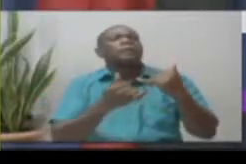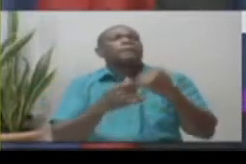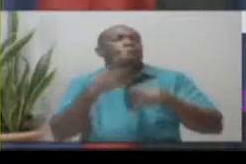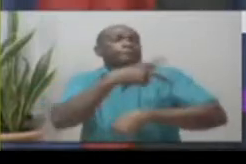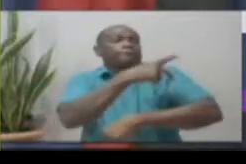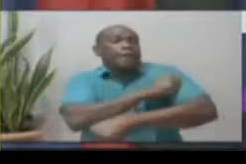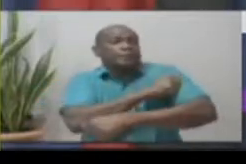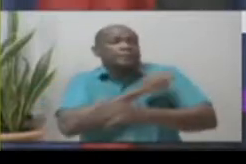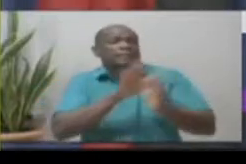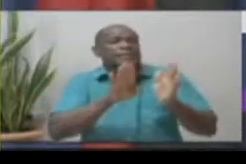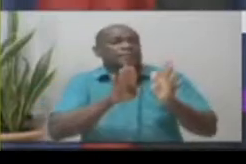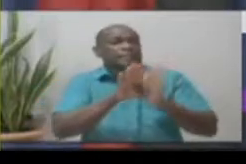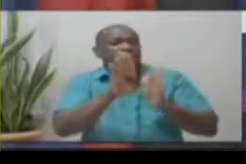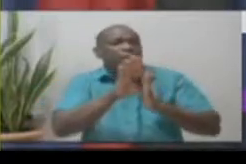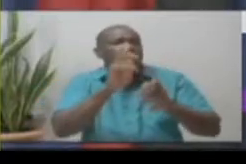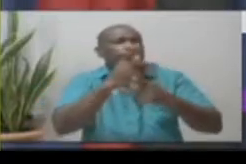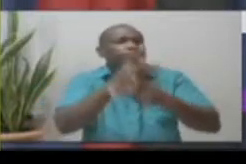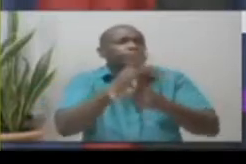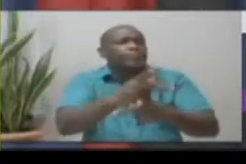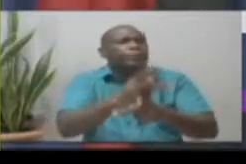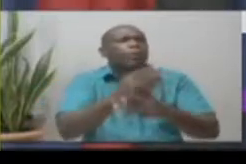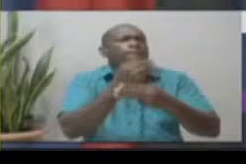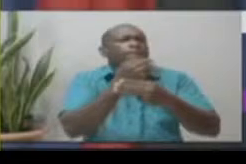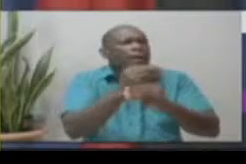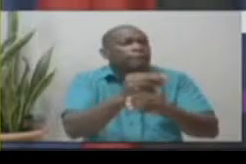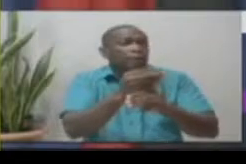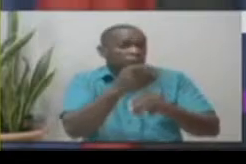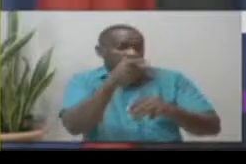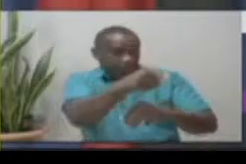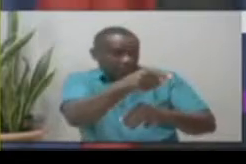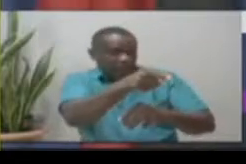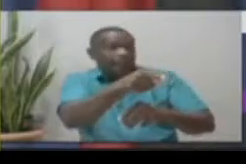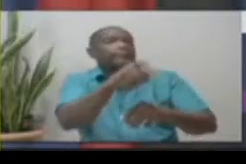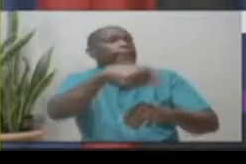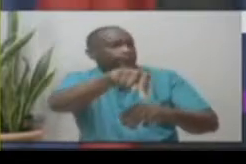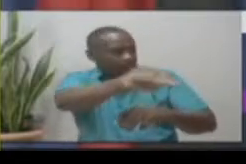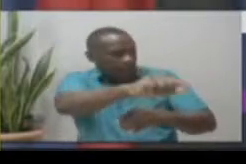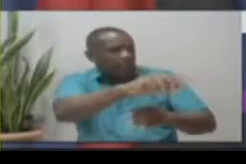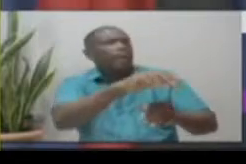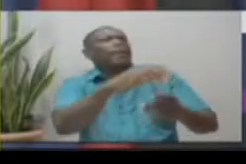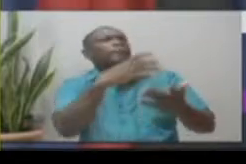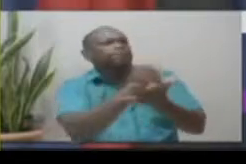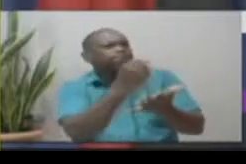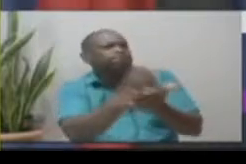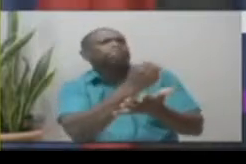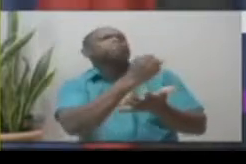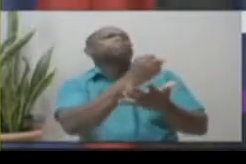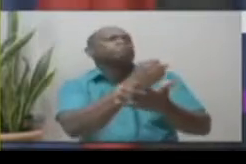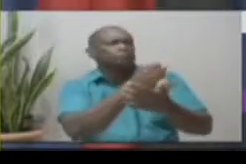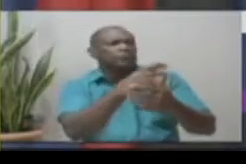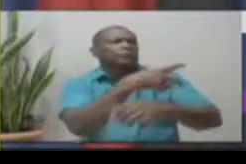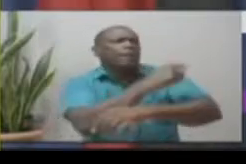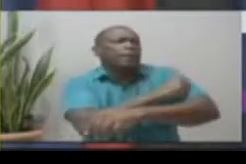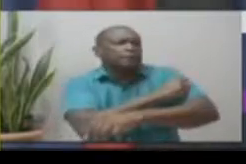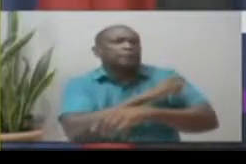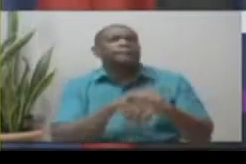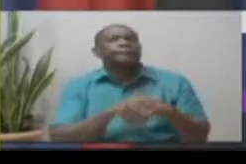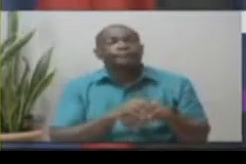either experiment on a wide scale, approve for in-house use, or grant some kind of